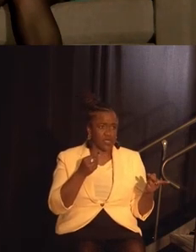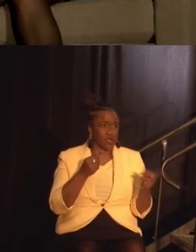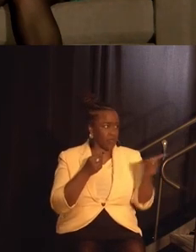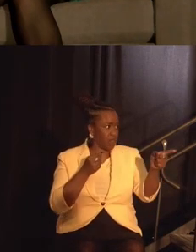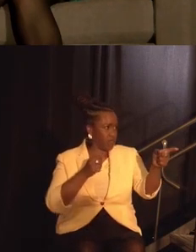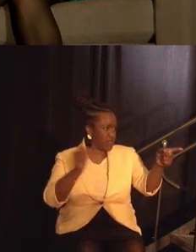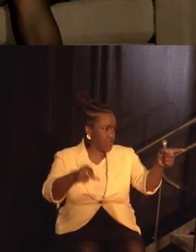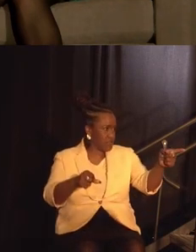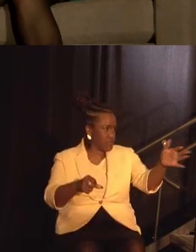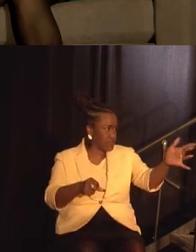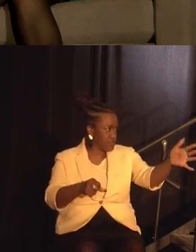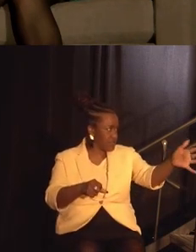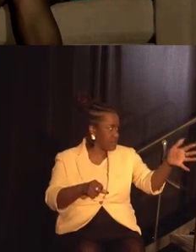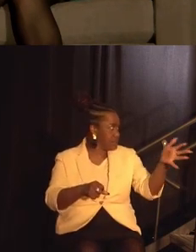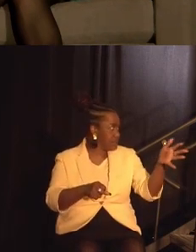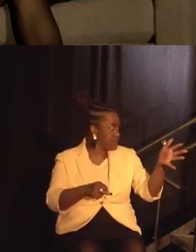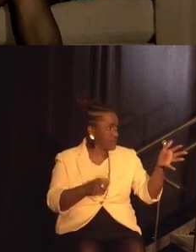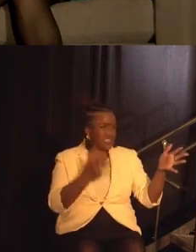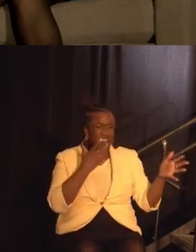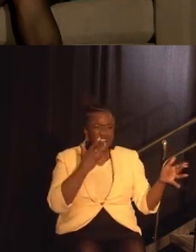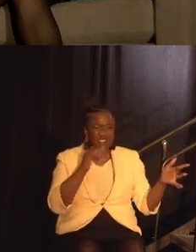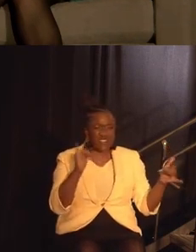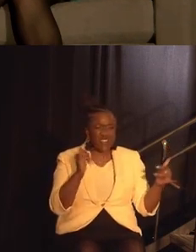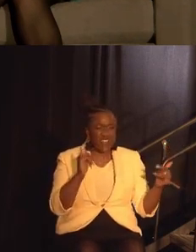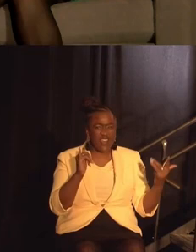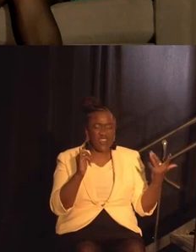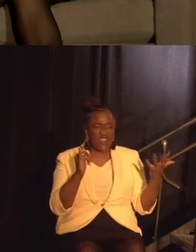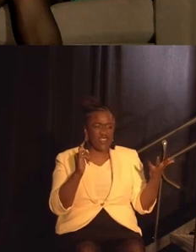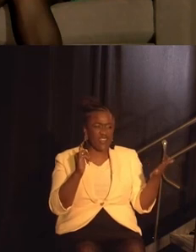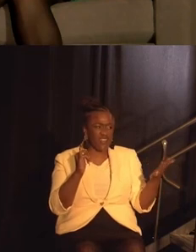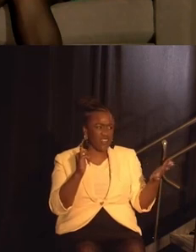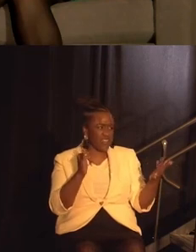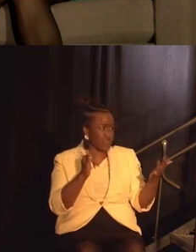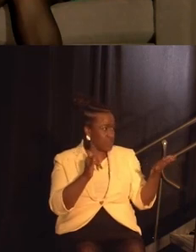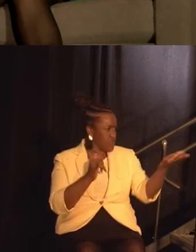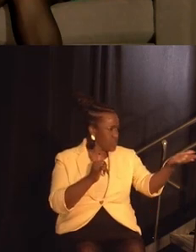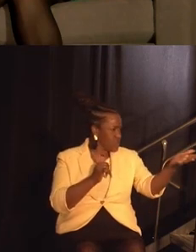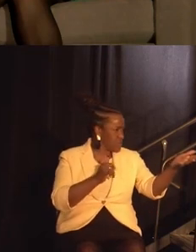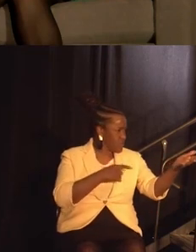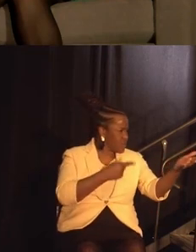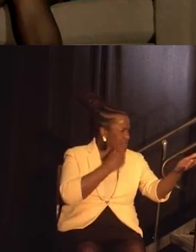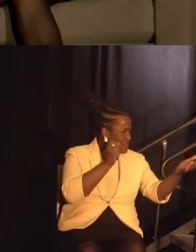yes, like kind of like a sizzle sound. Thank you for that.